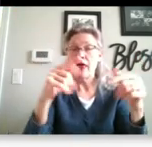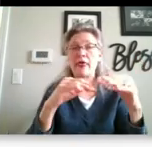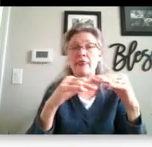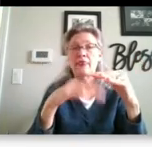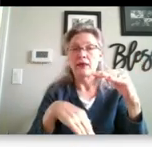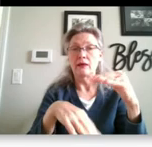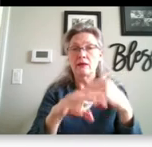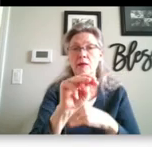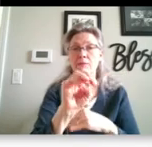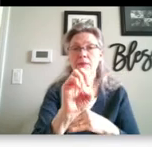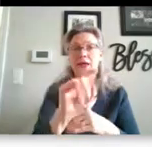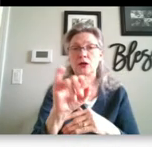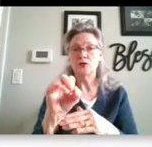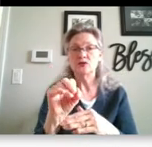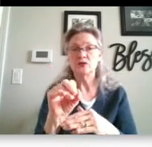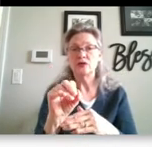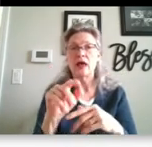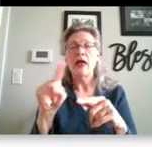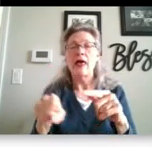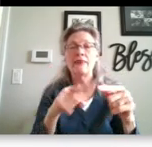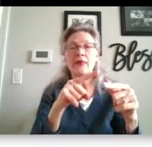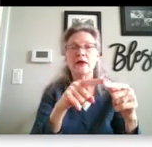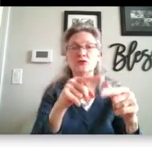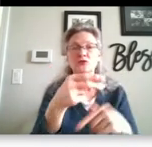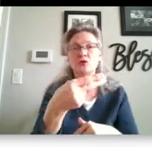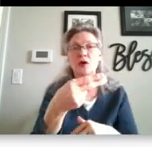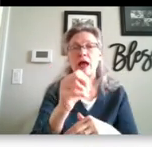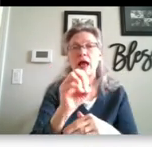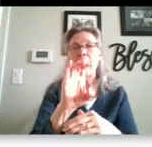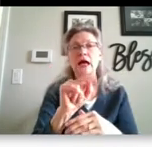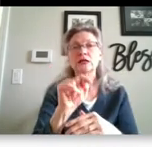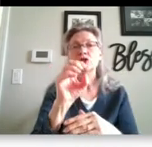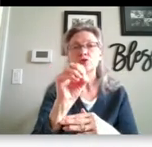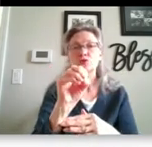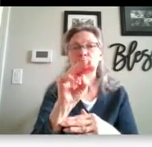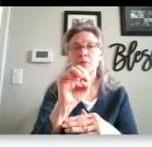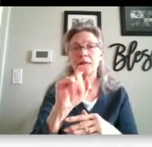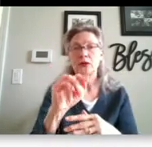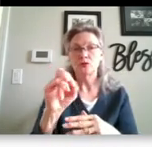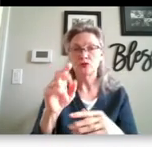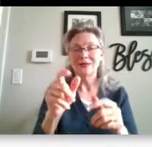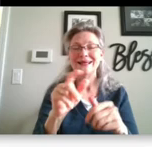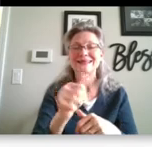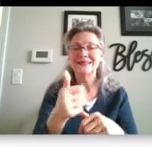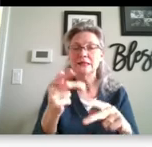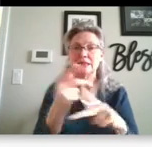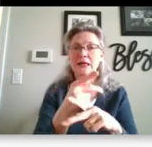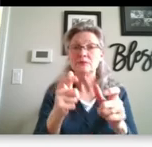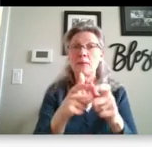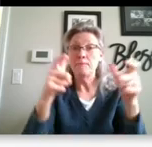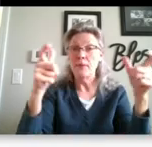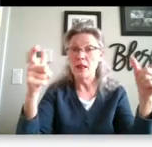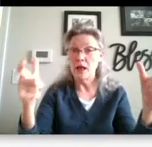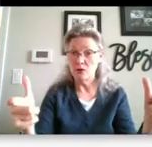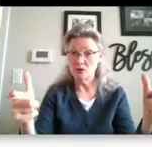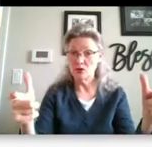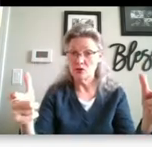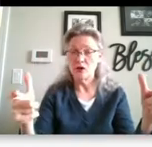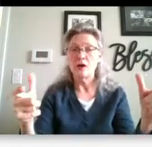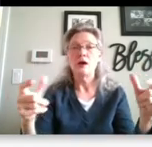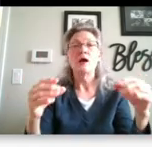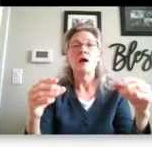Similarly, decameters to hectometers. Hectometers are 10 times greater than what came before it, which is